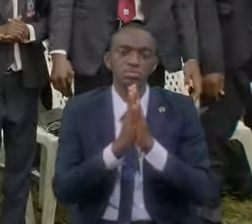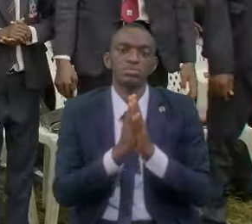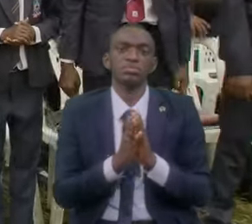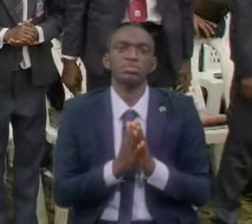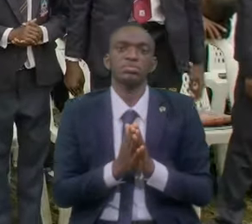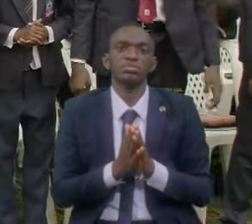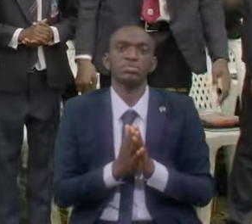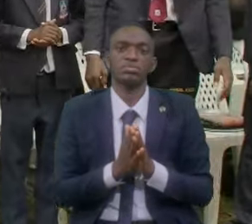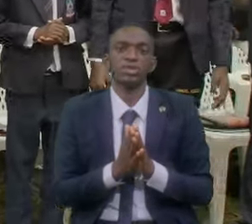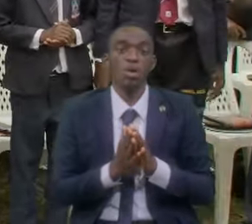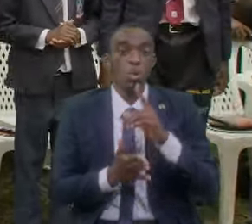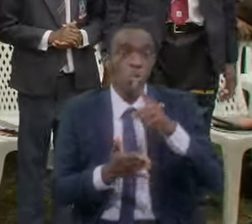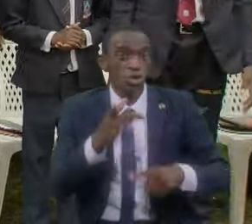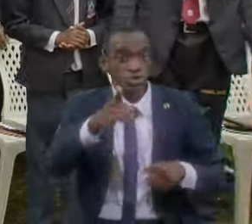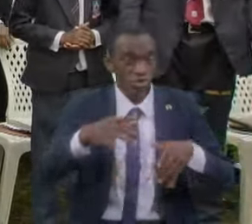What you confess,